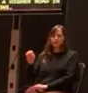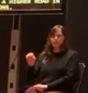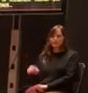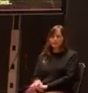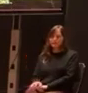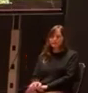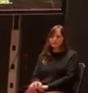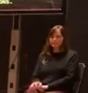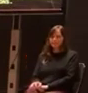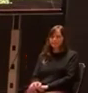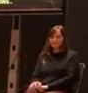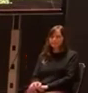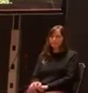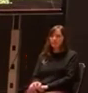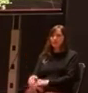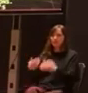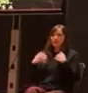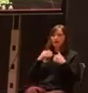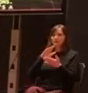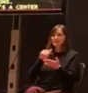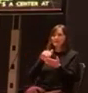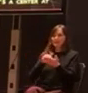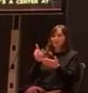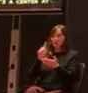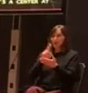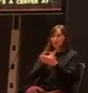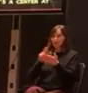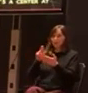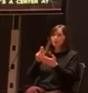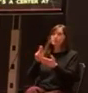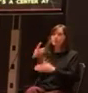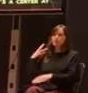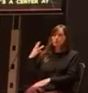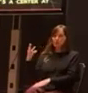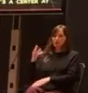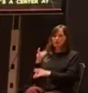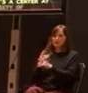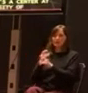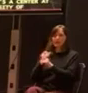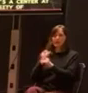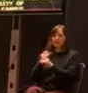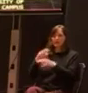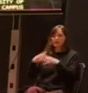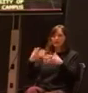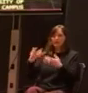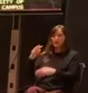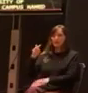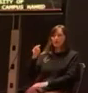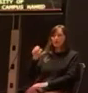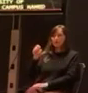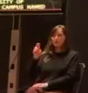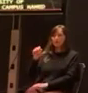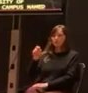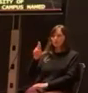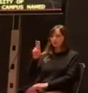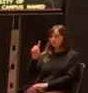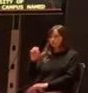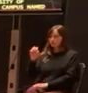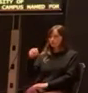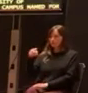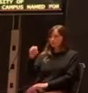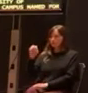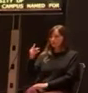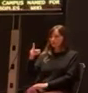There is a center at the University of Washington campus named for Gertrude Peoples, who was a